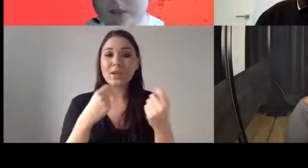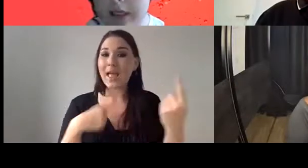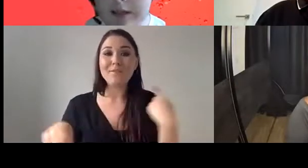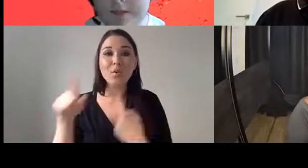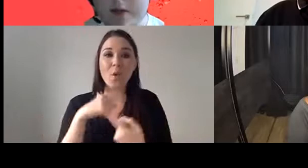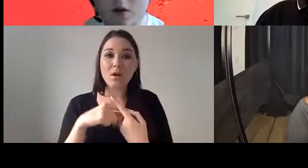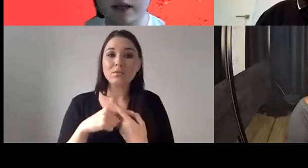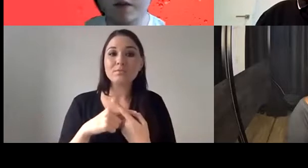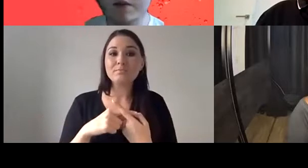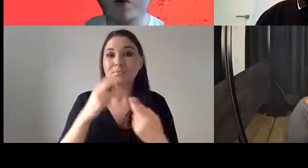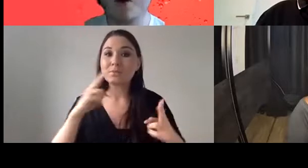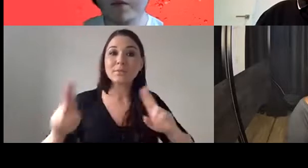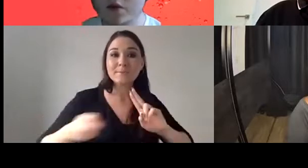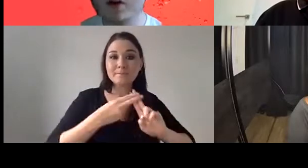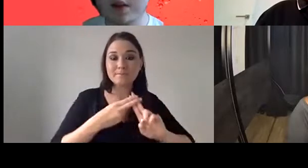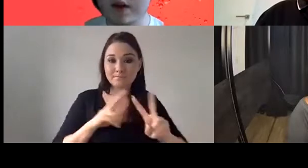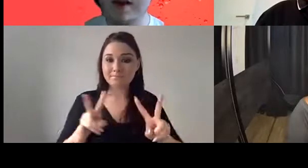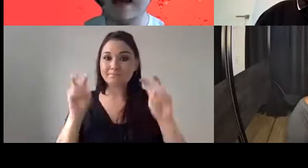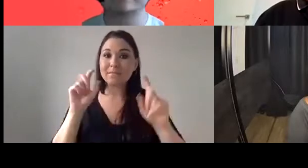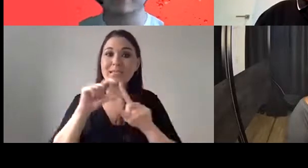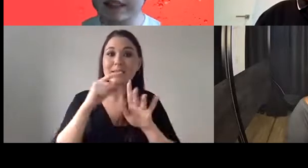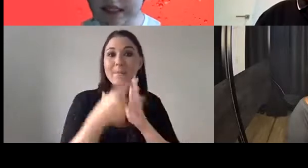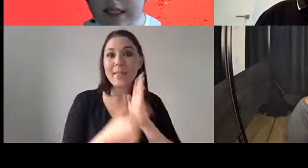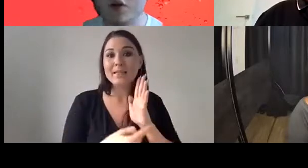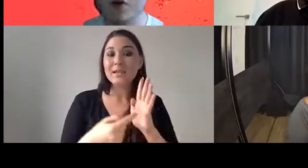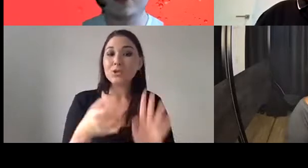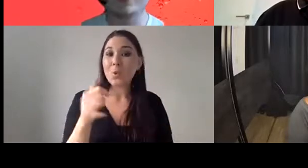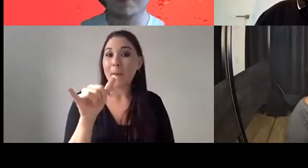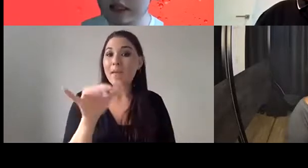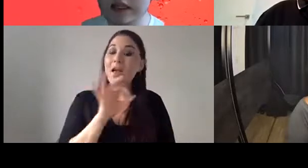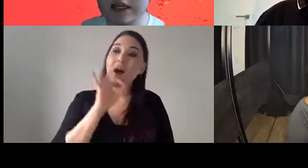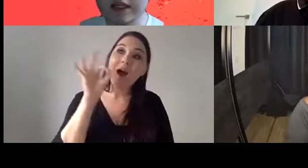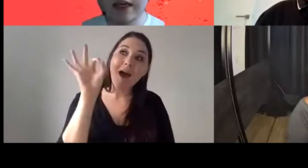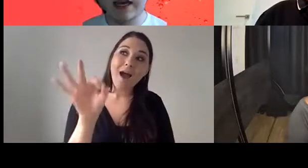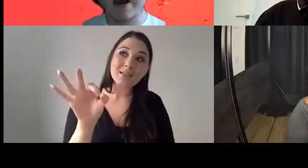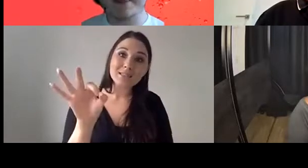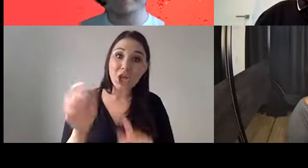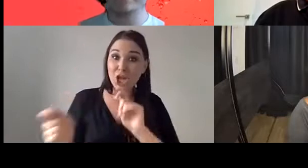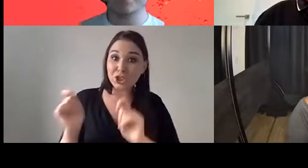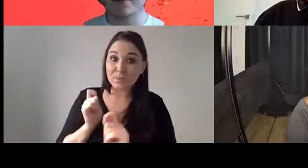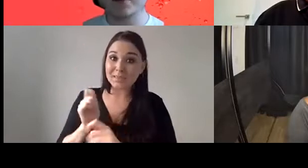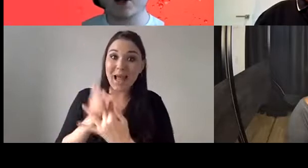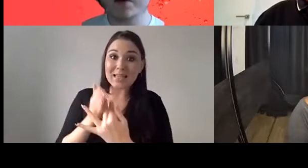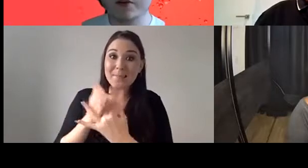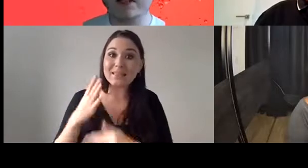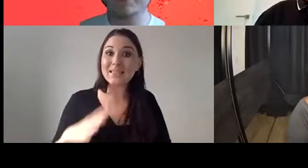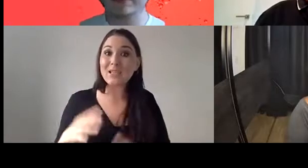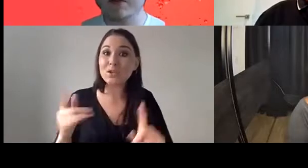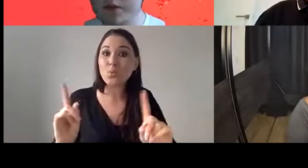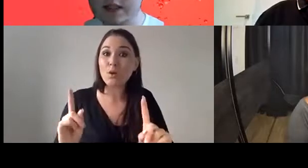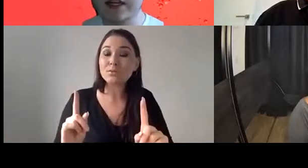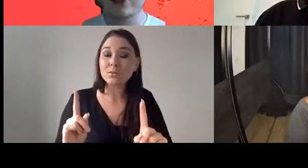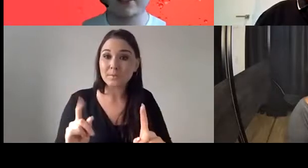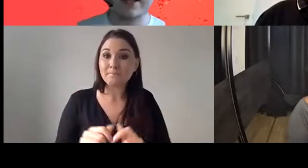term disability. So it can be more helpful to ask about their accessibility needs or adjustments they need. And this helps to determine your